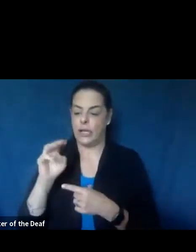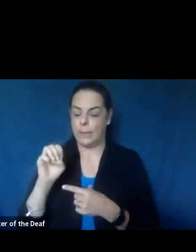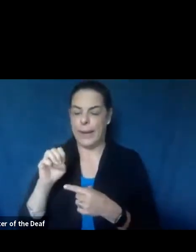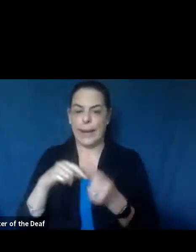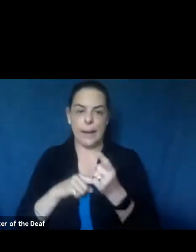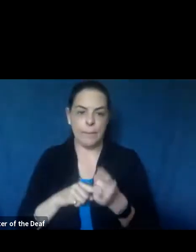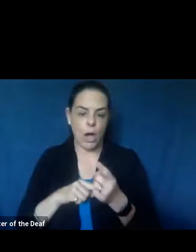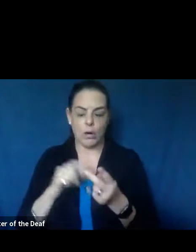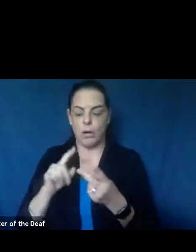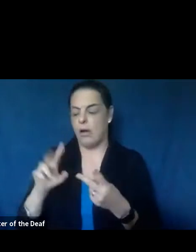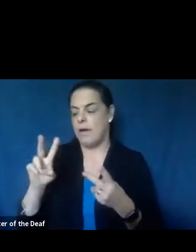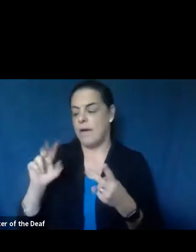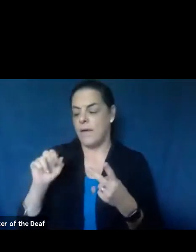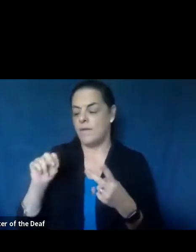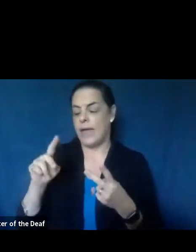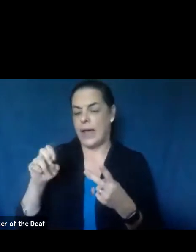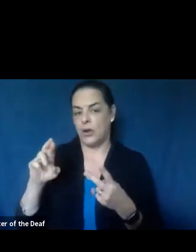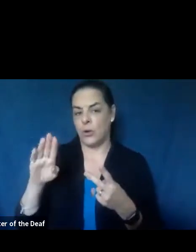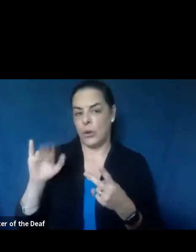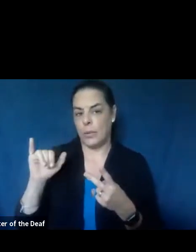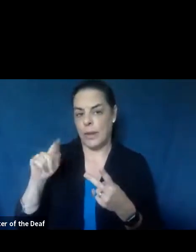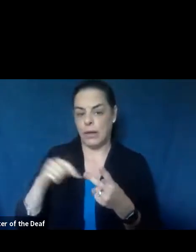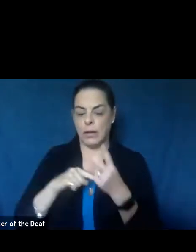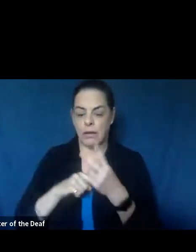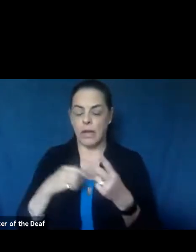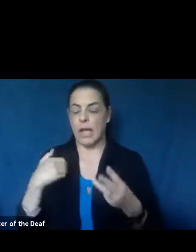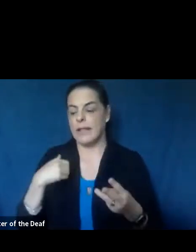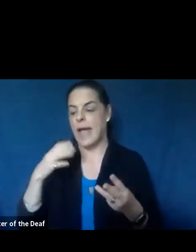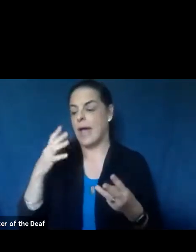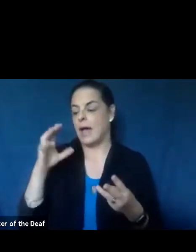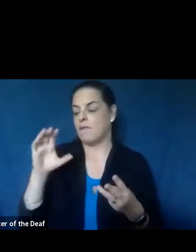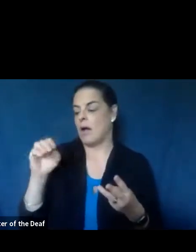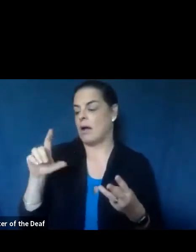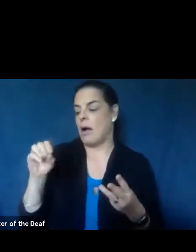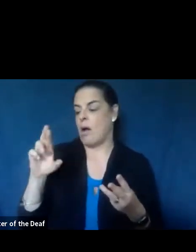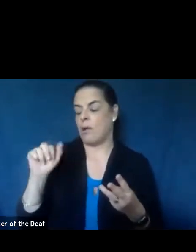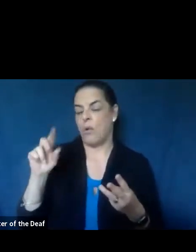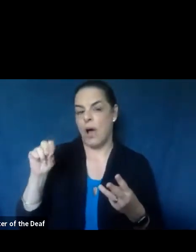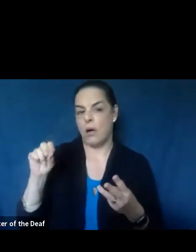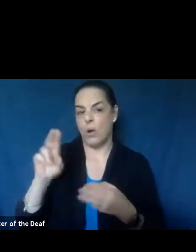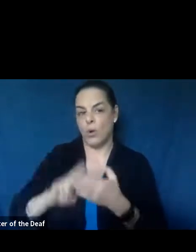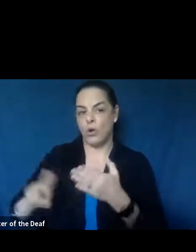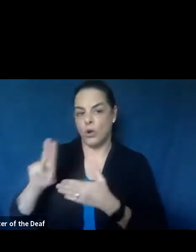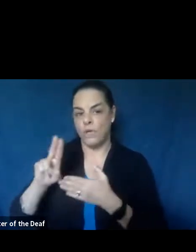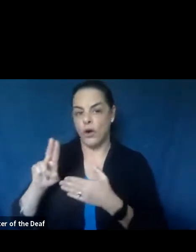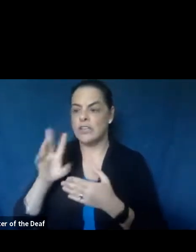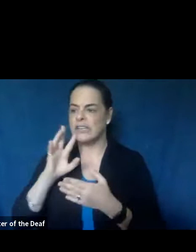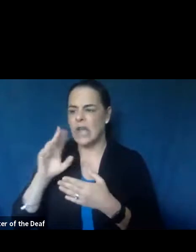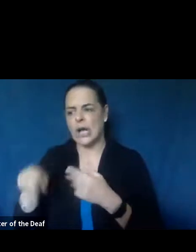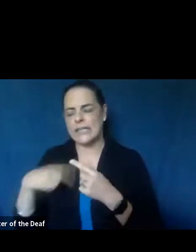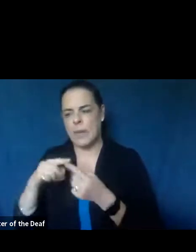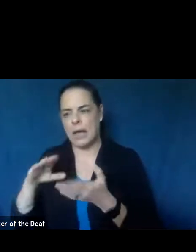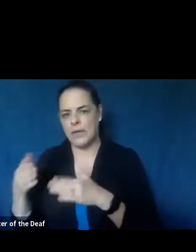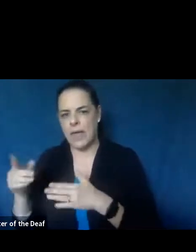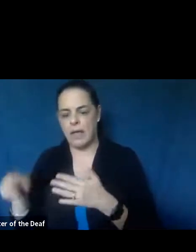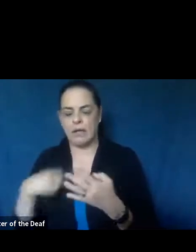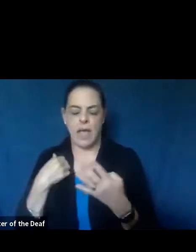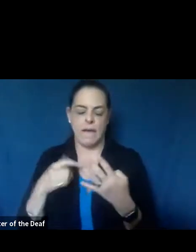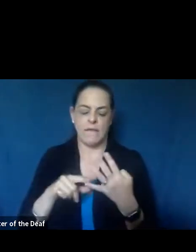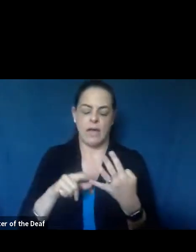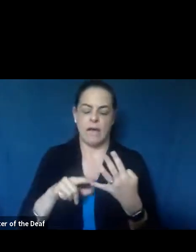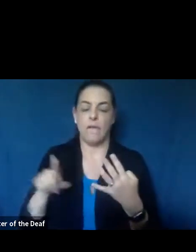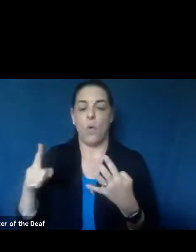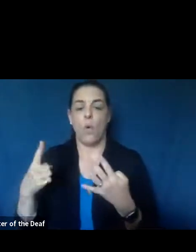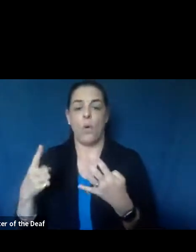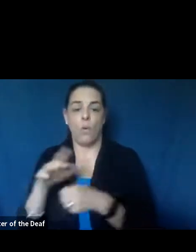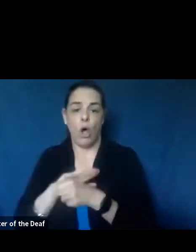the Vanderbilt model, there's the Colorado University model that kind of talks about deaths. There is a local